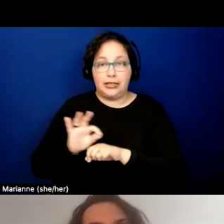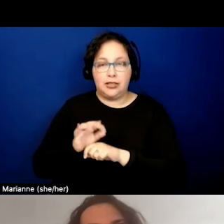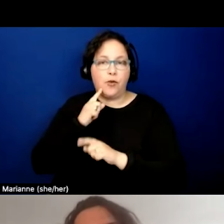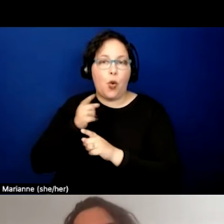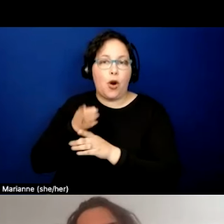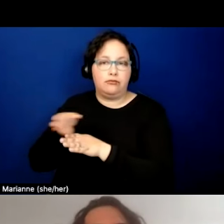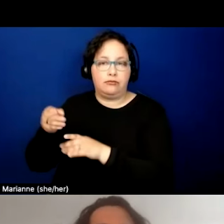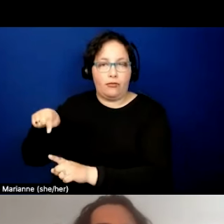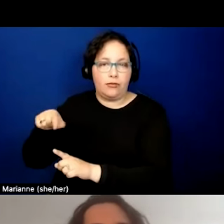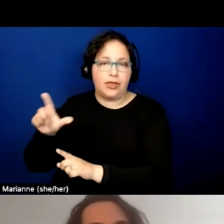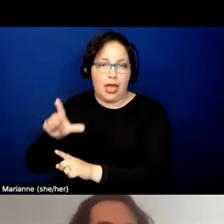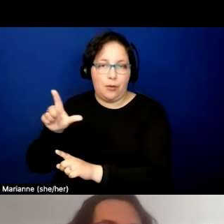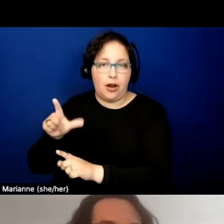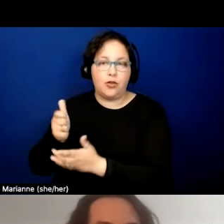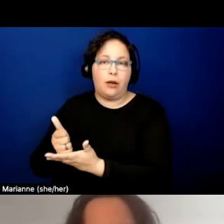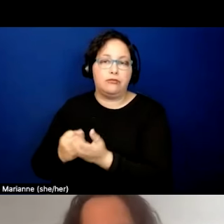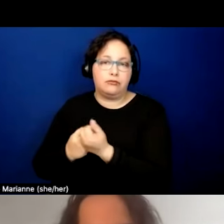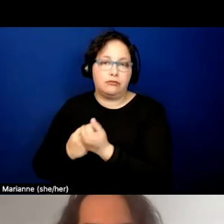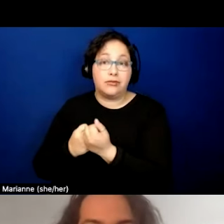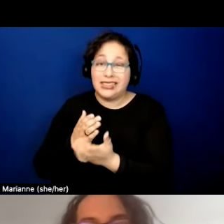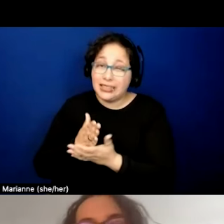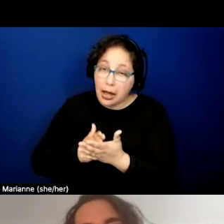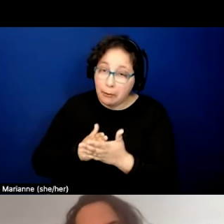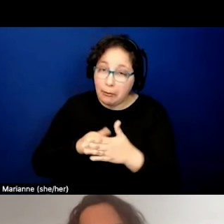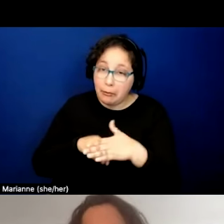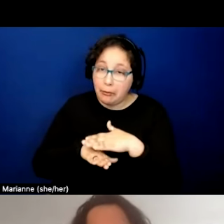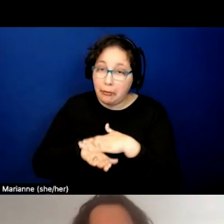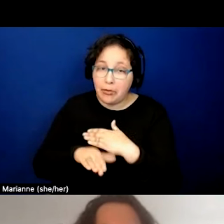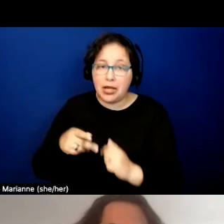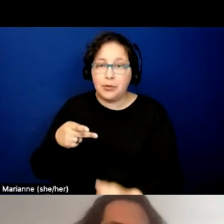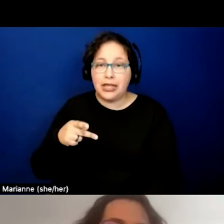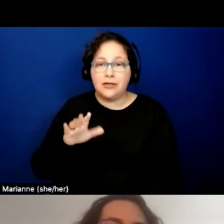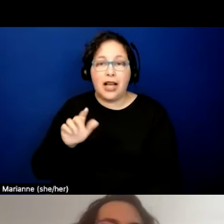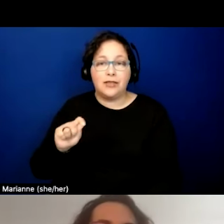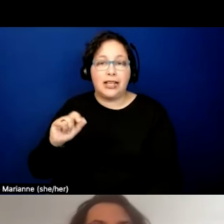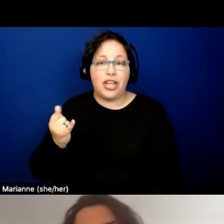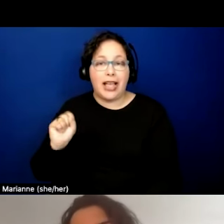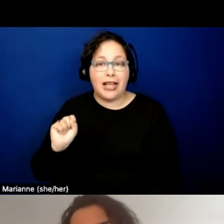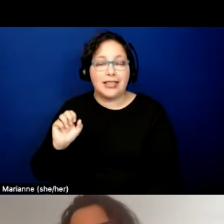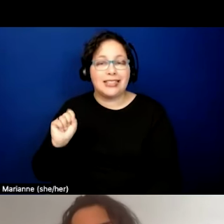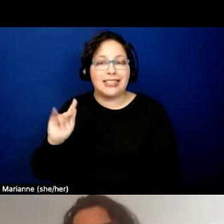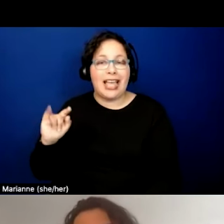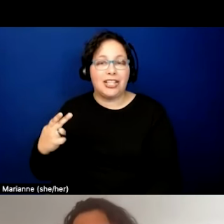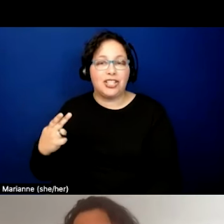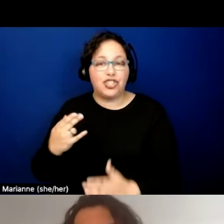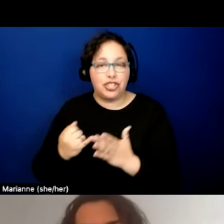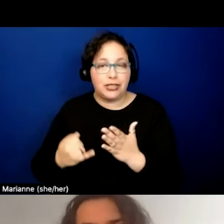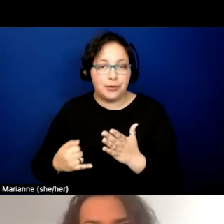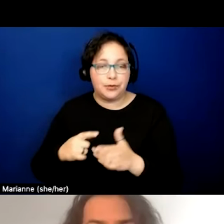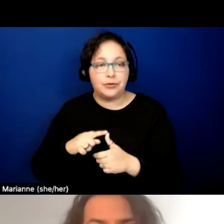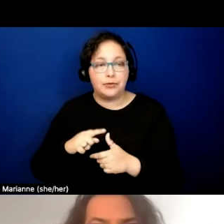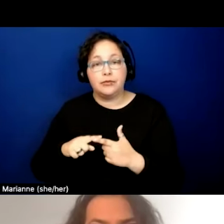that support some accessibility of p5.js sketches. 2 of the functions